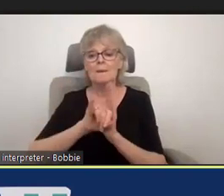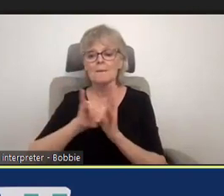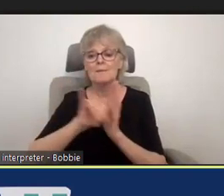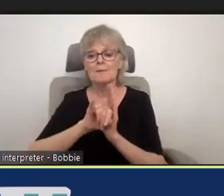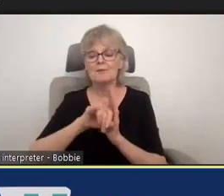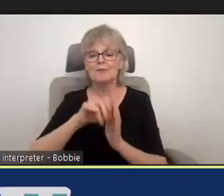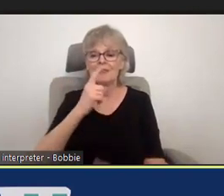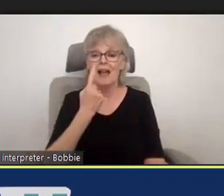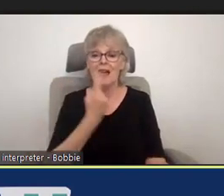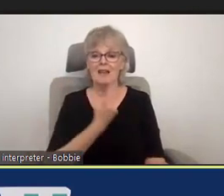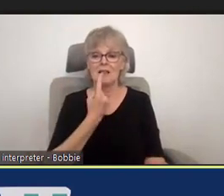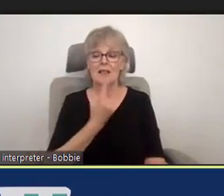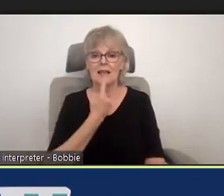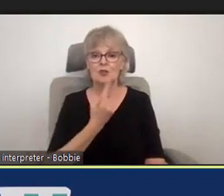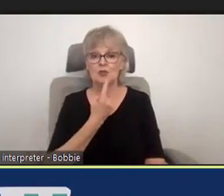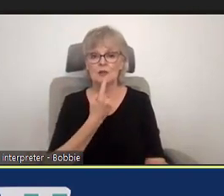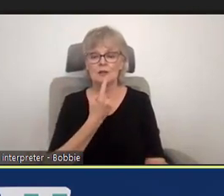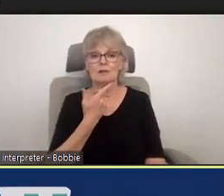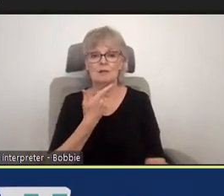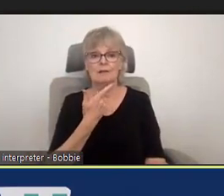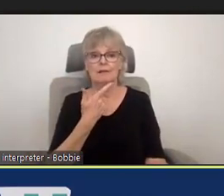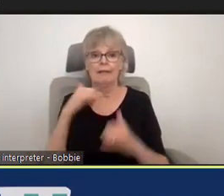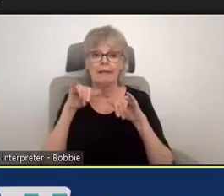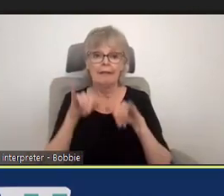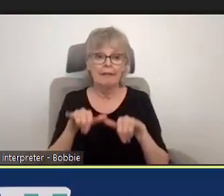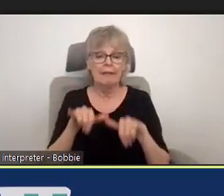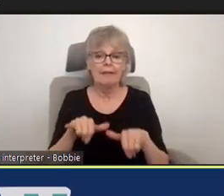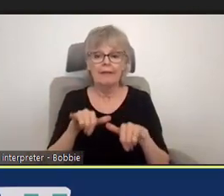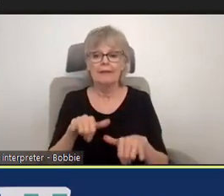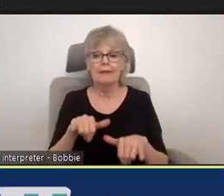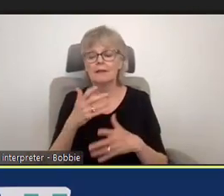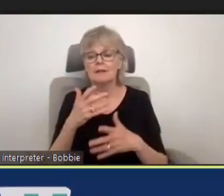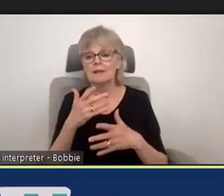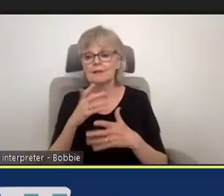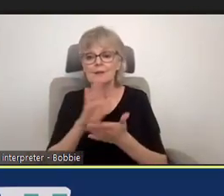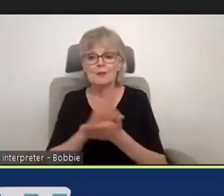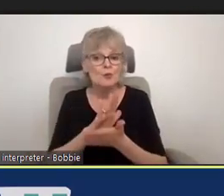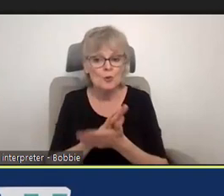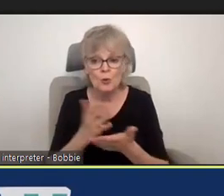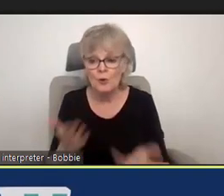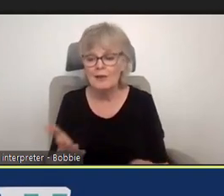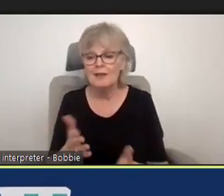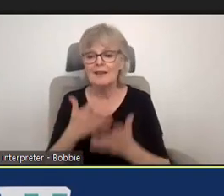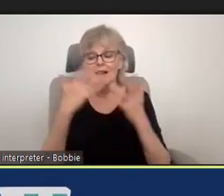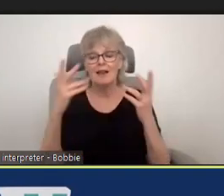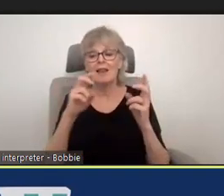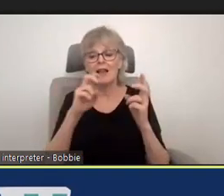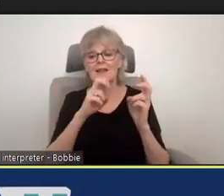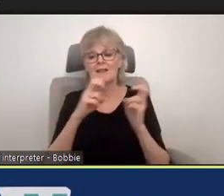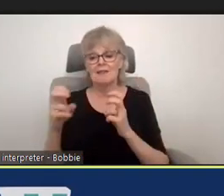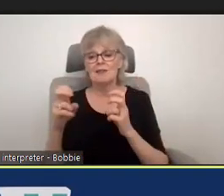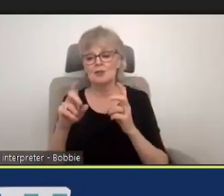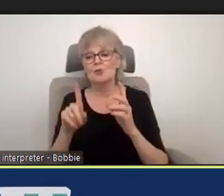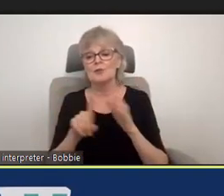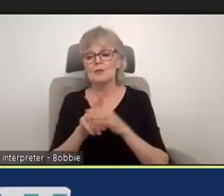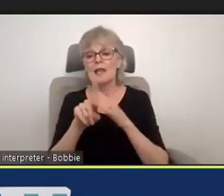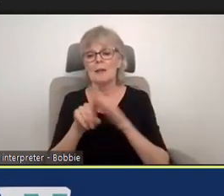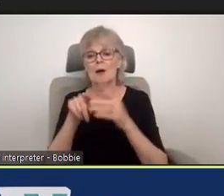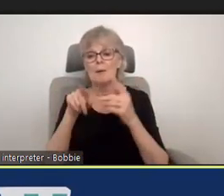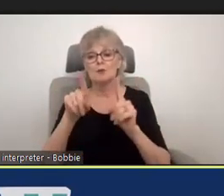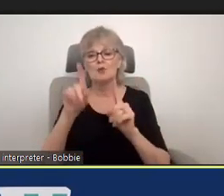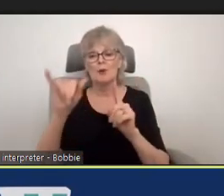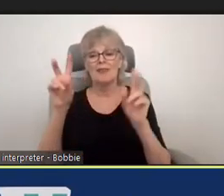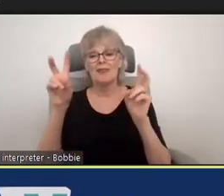isolation and the stress, the schooling, just a lot of issues came out of Coffee with Catherine. And this